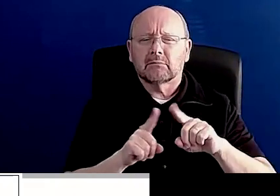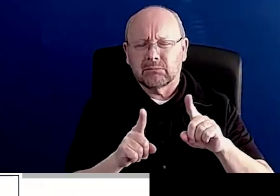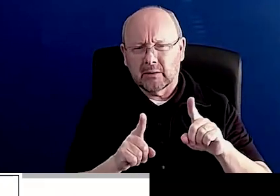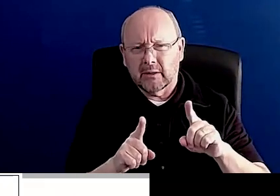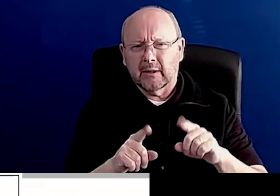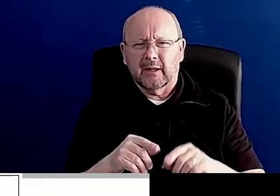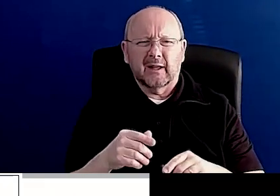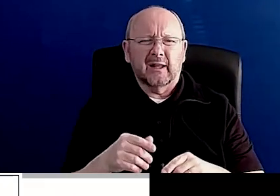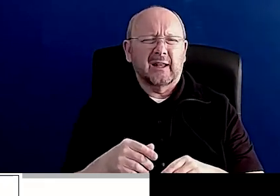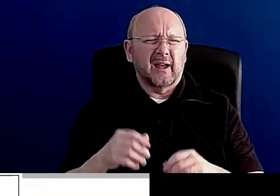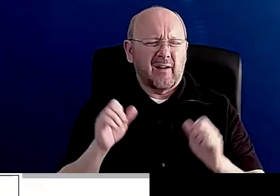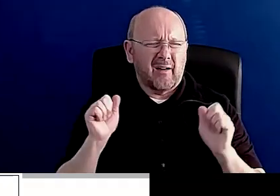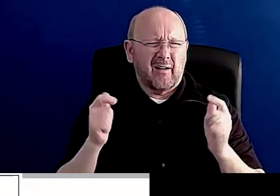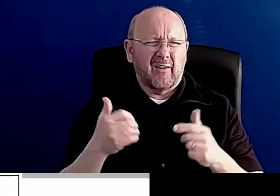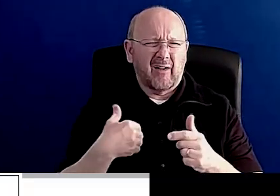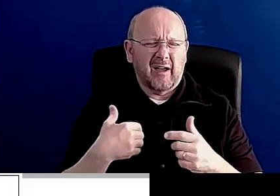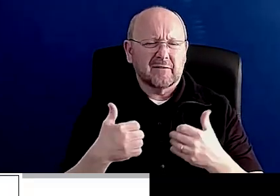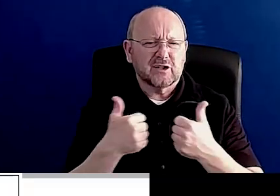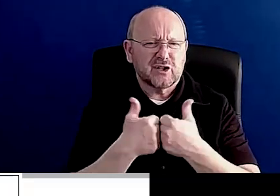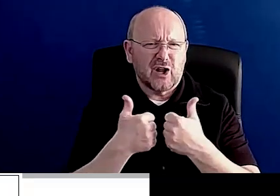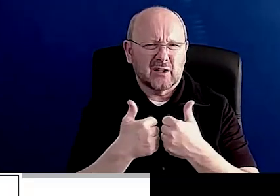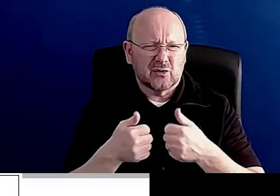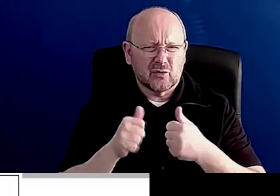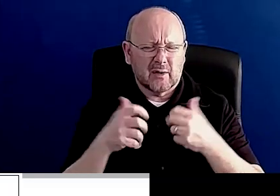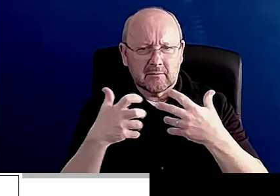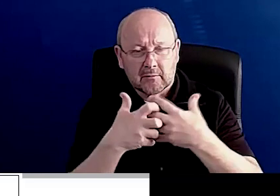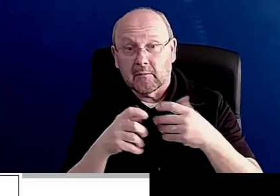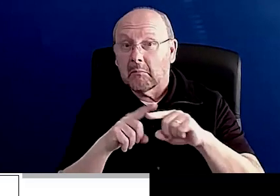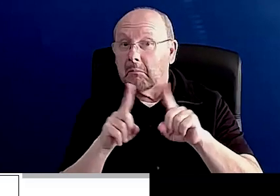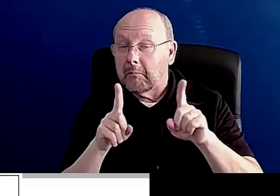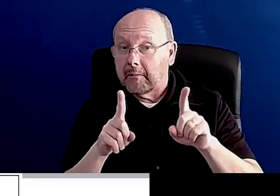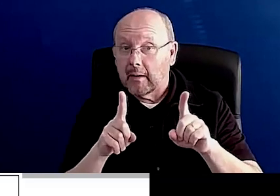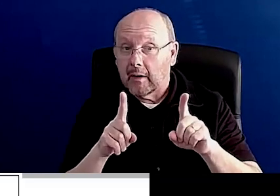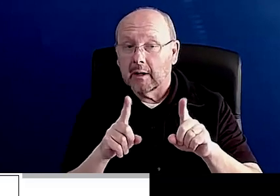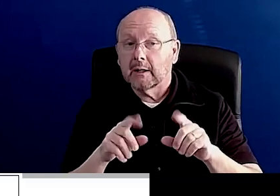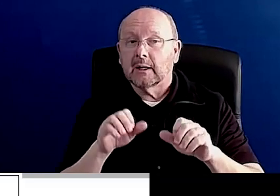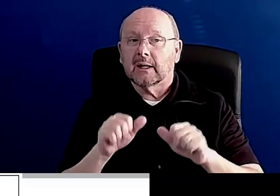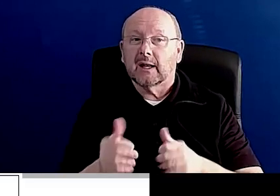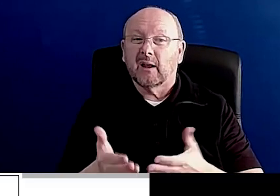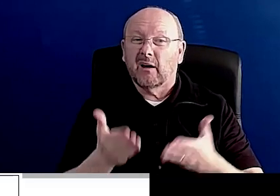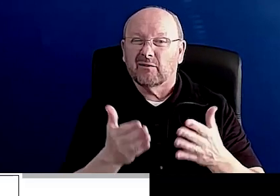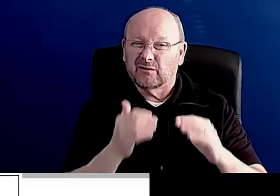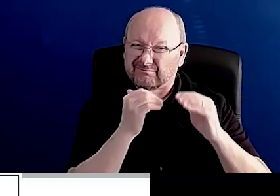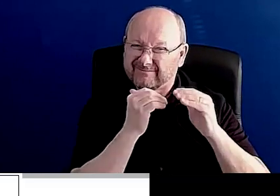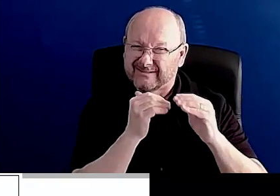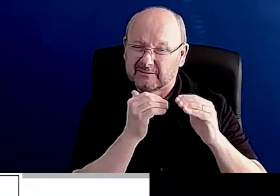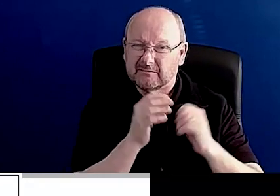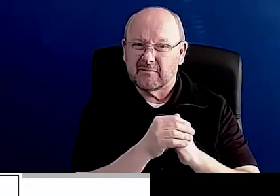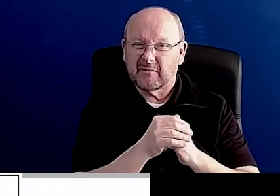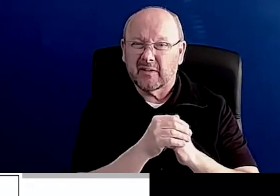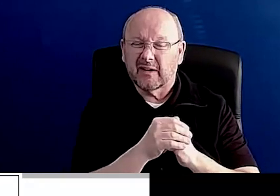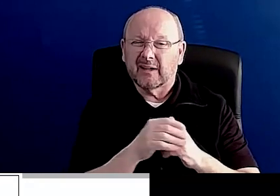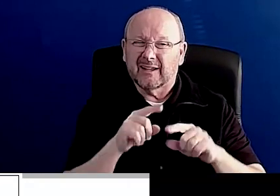any other department, is you'd love to offer more, but do we have the staffing to do it? And to